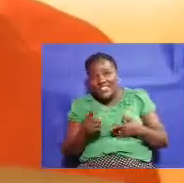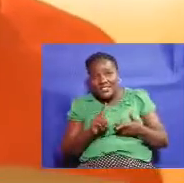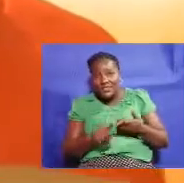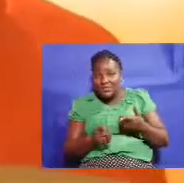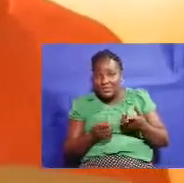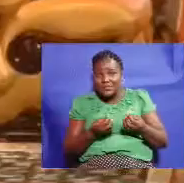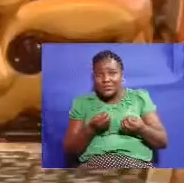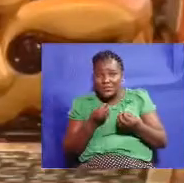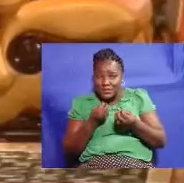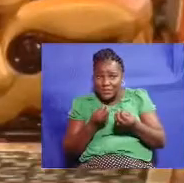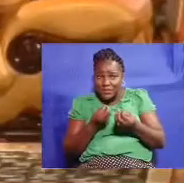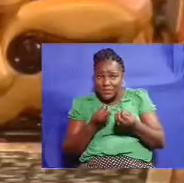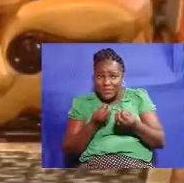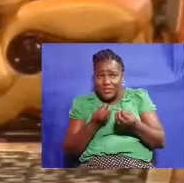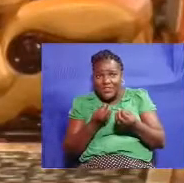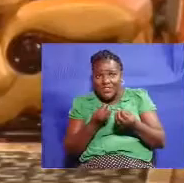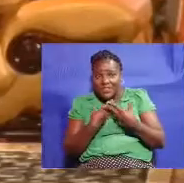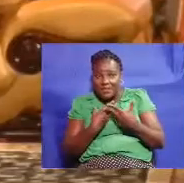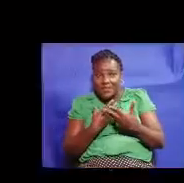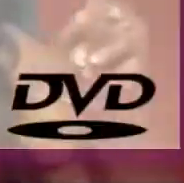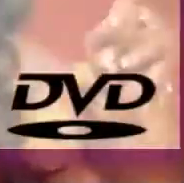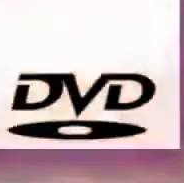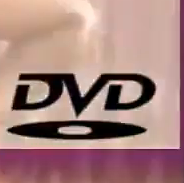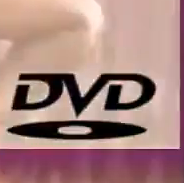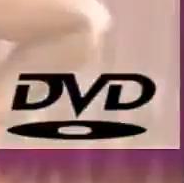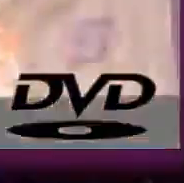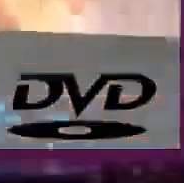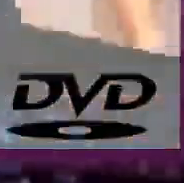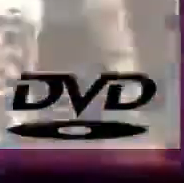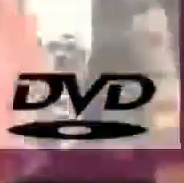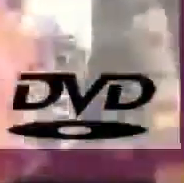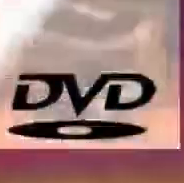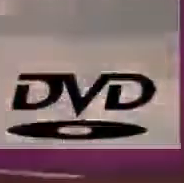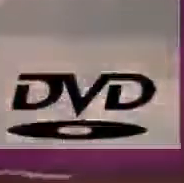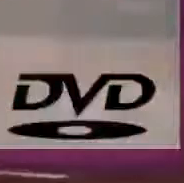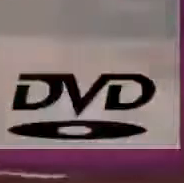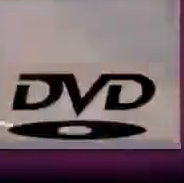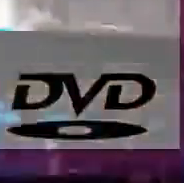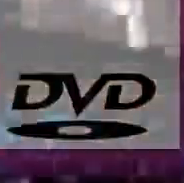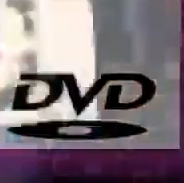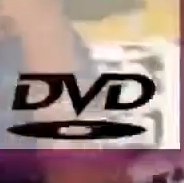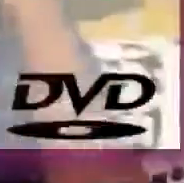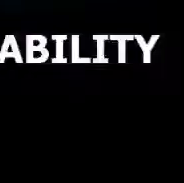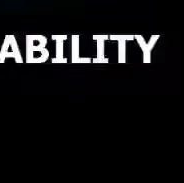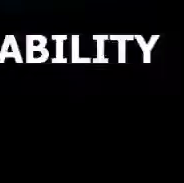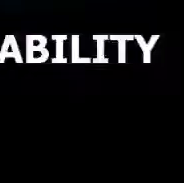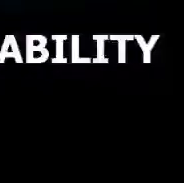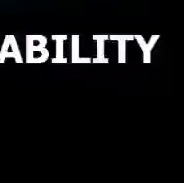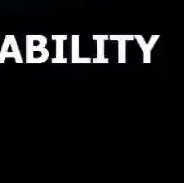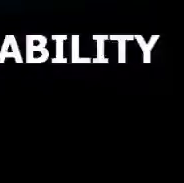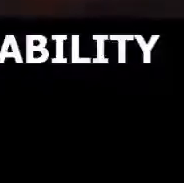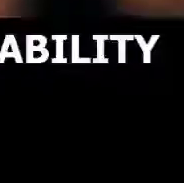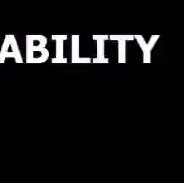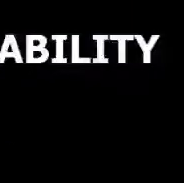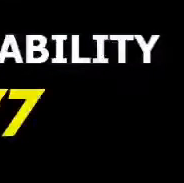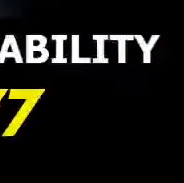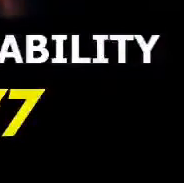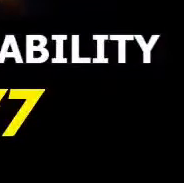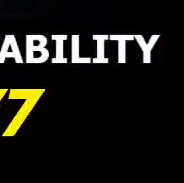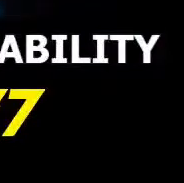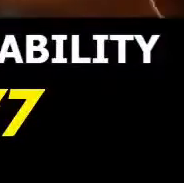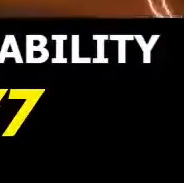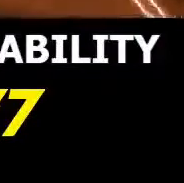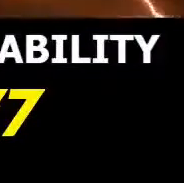Yes. What are you talking about? Purchase copies of the H4P Melodrama DVDs today. Contact H4P on